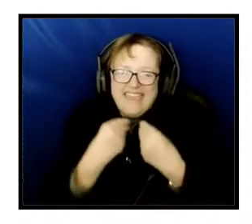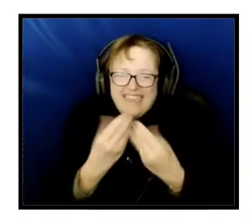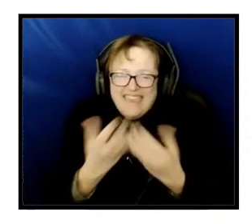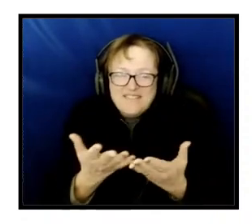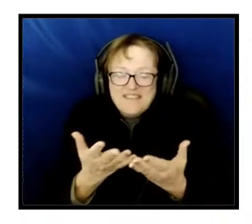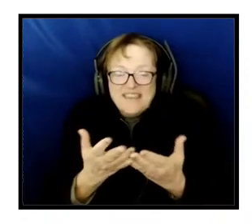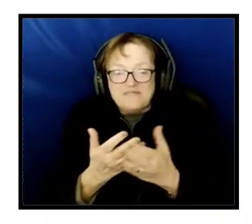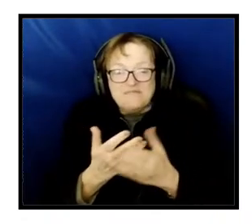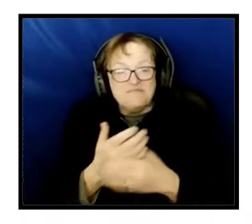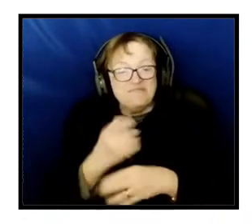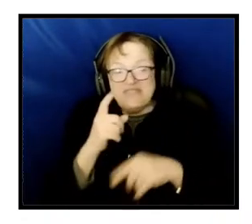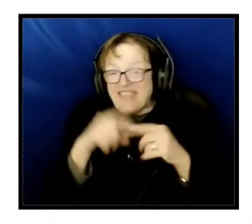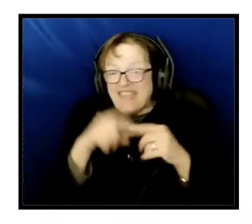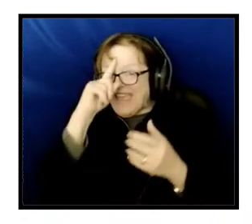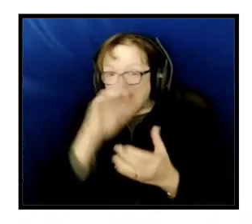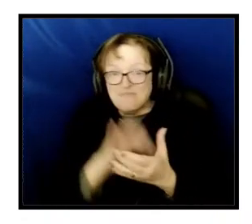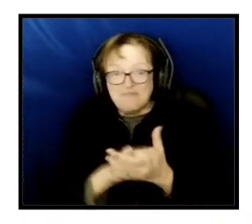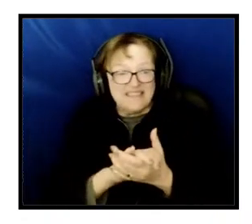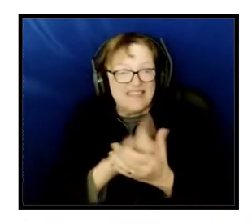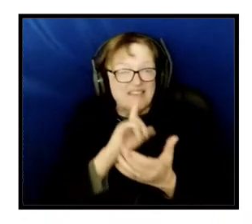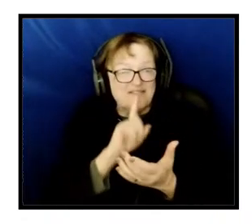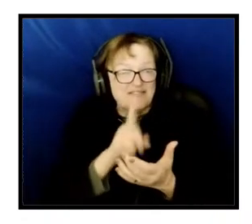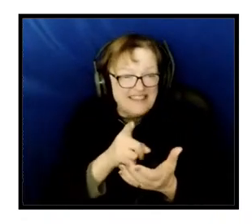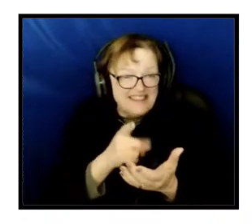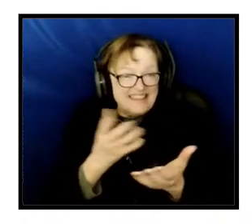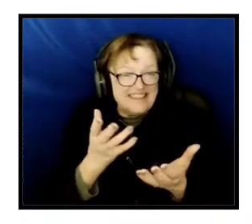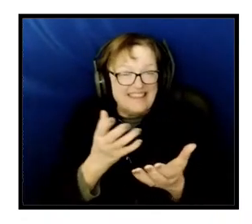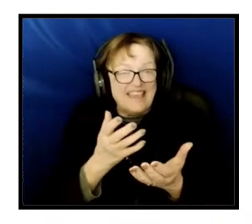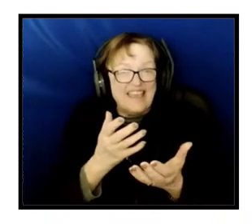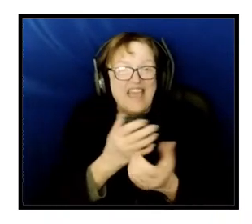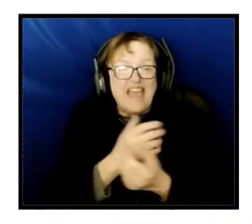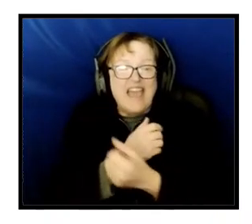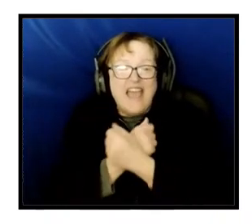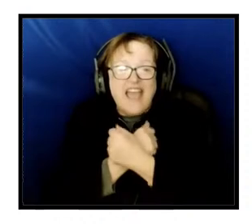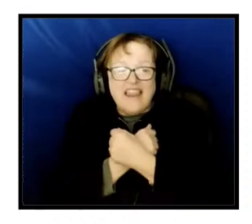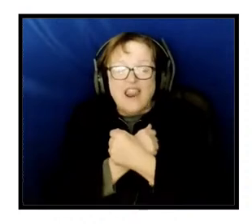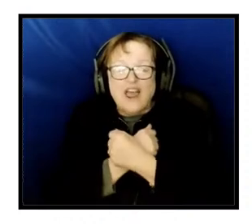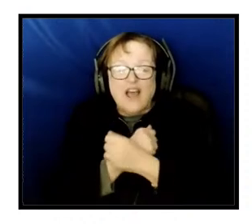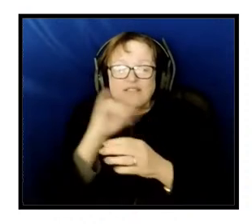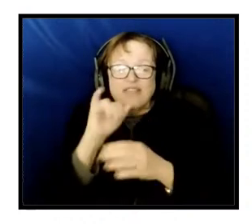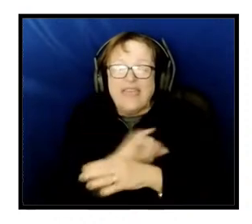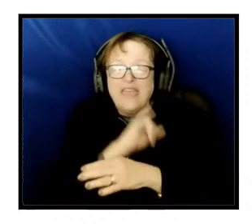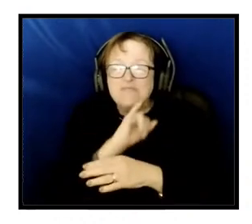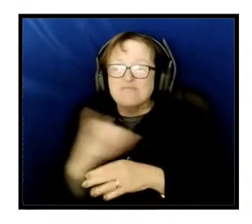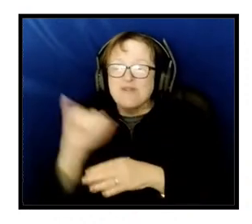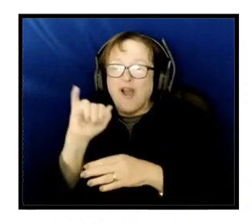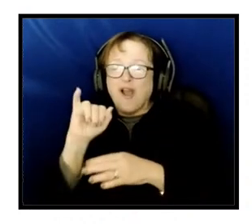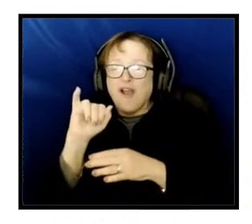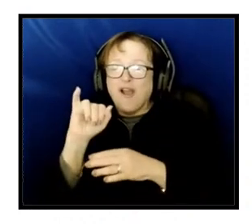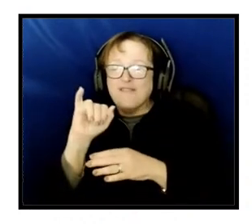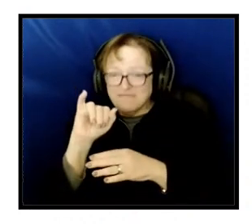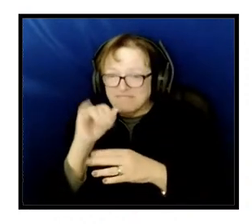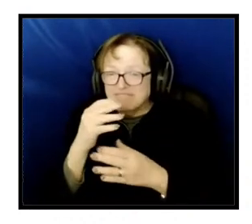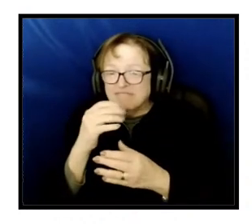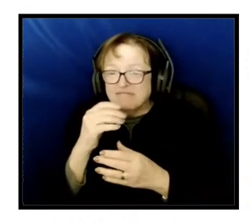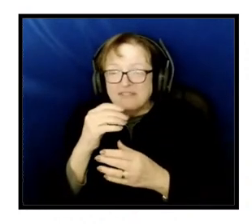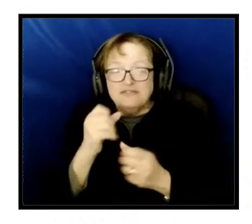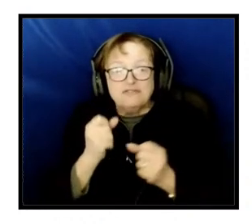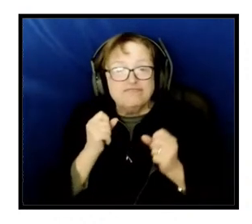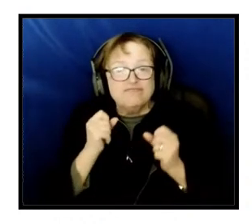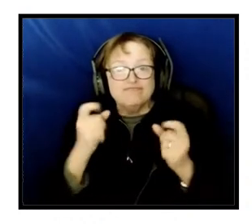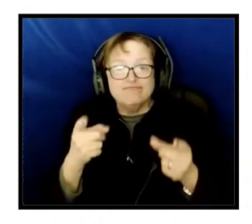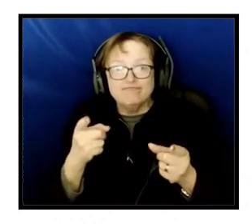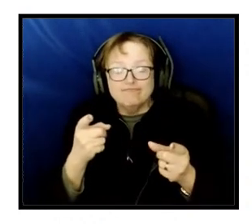I cannot believe this, really. I love the improvisational aspect of it all too. But above all, we